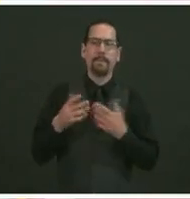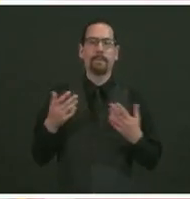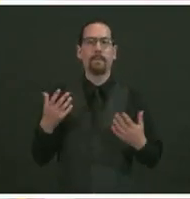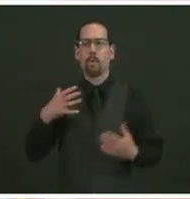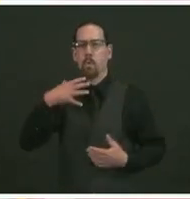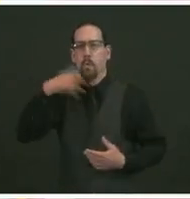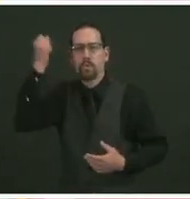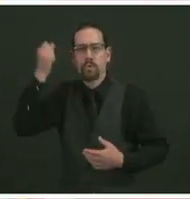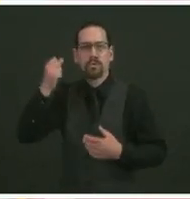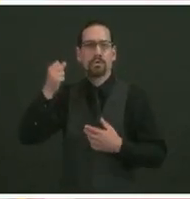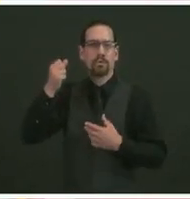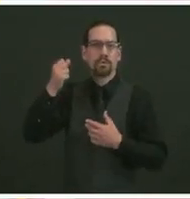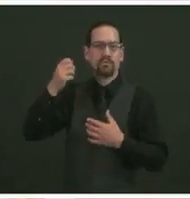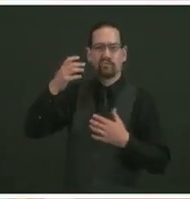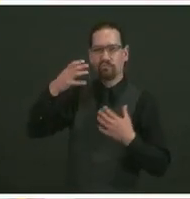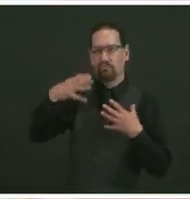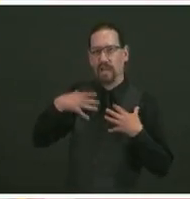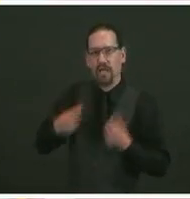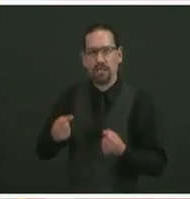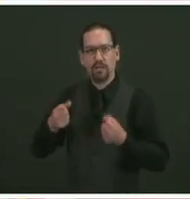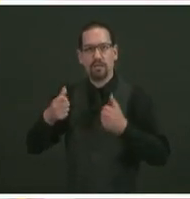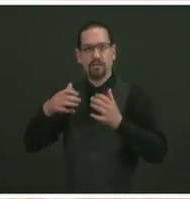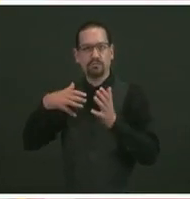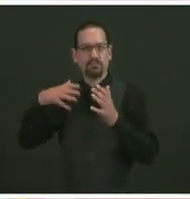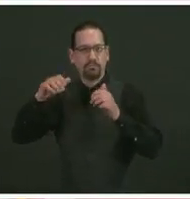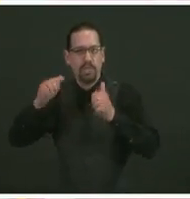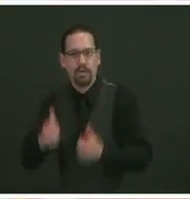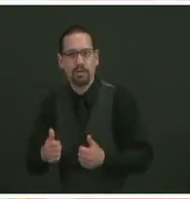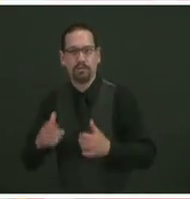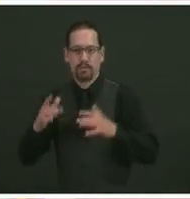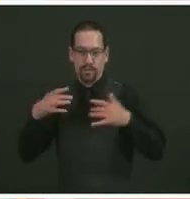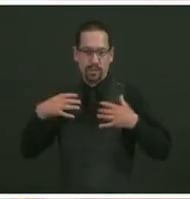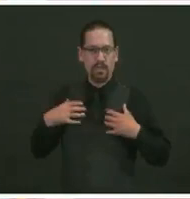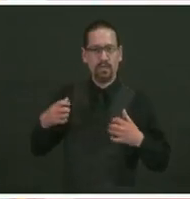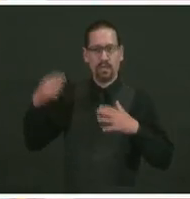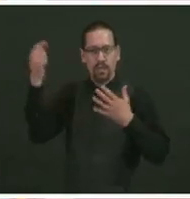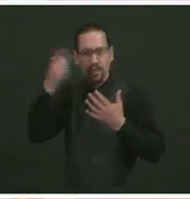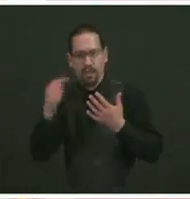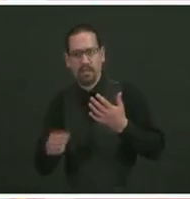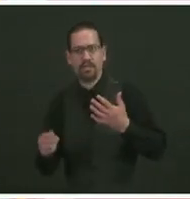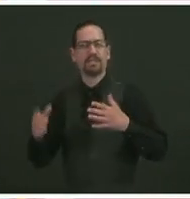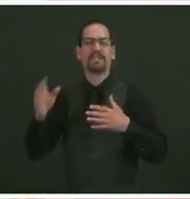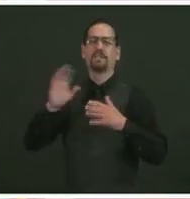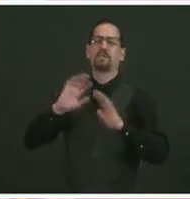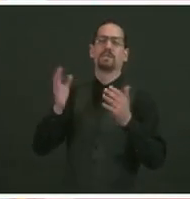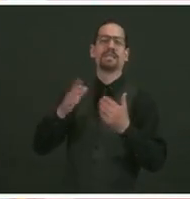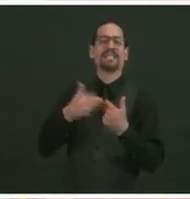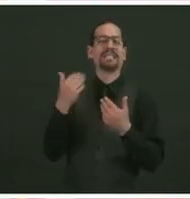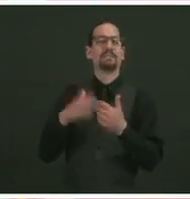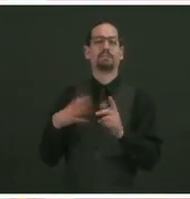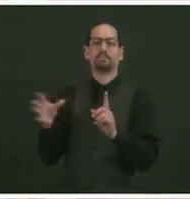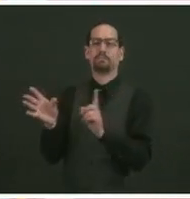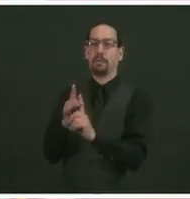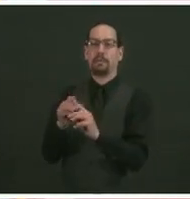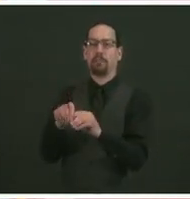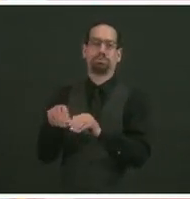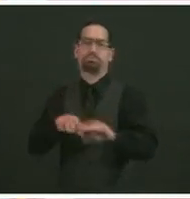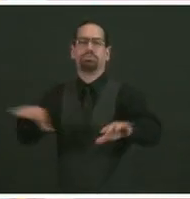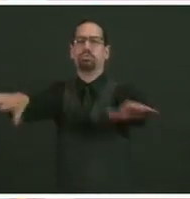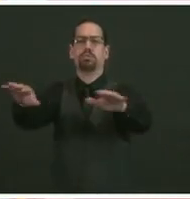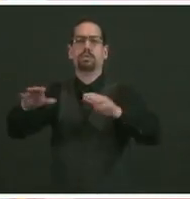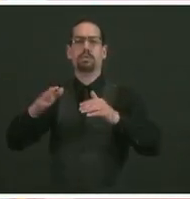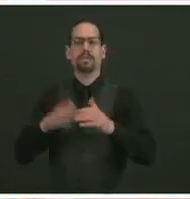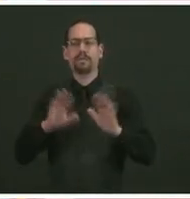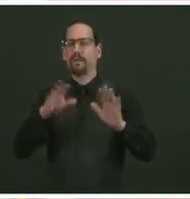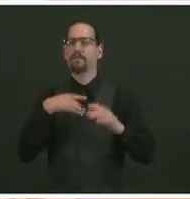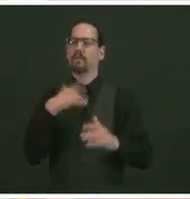the virus spreads so easily between person to person here. And if we could just hold on for a couple more weeks, my friends, I